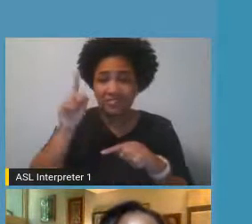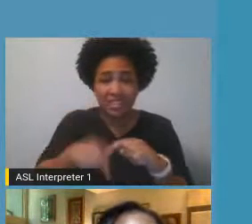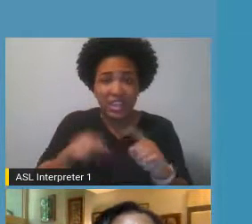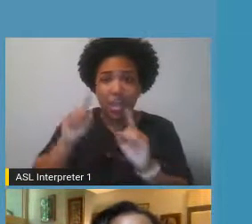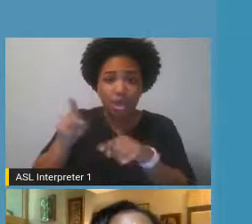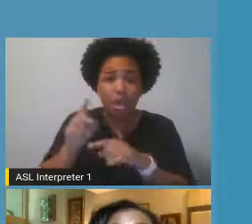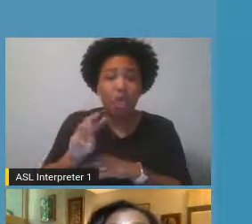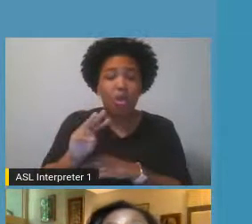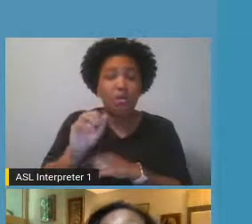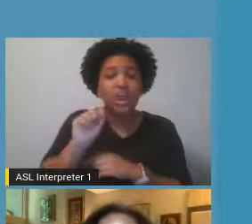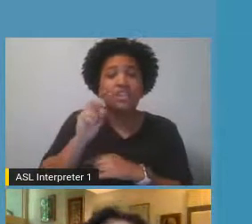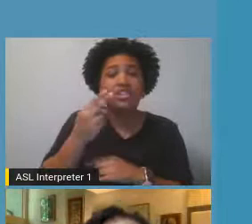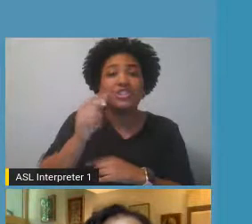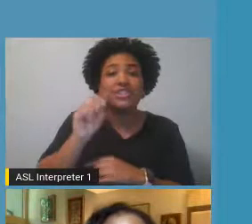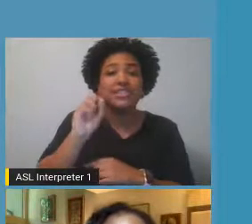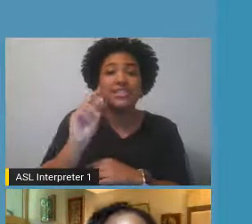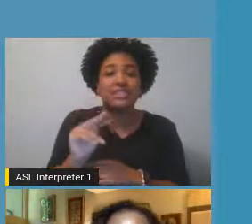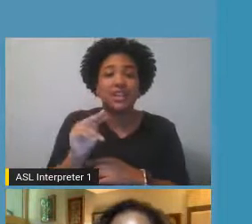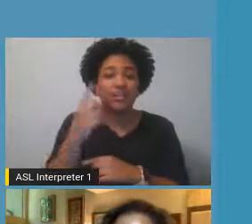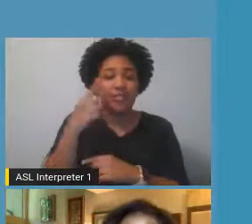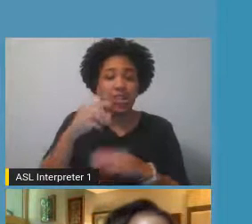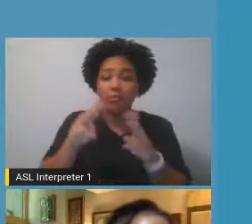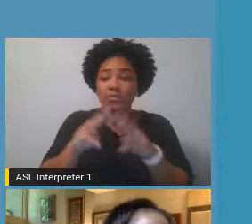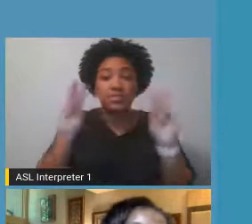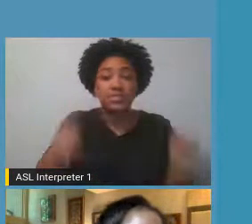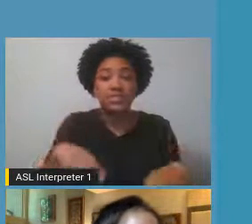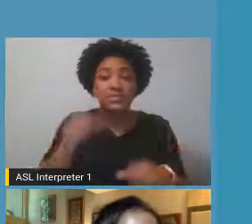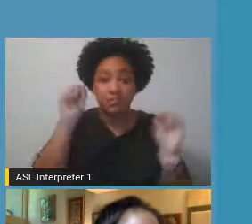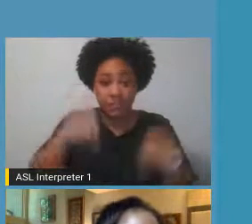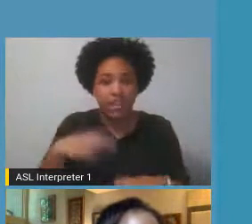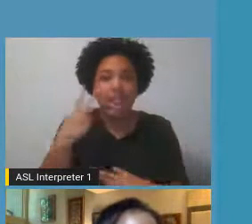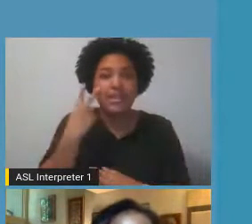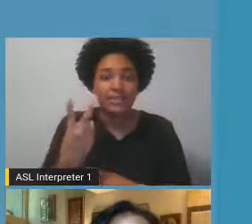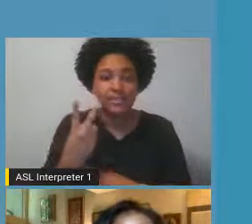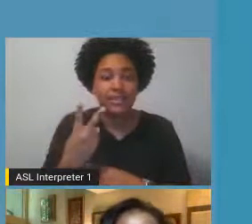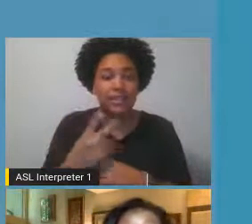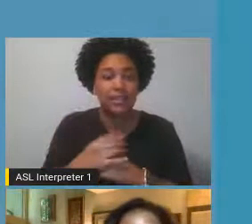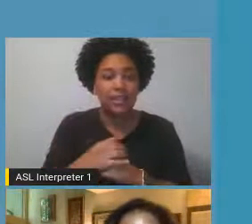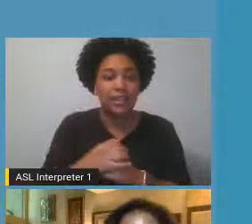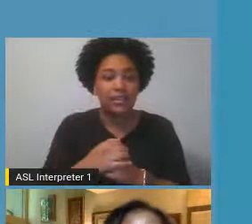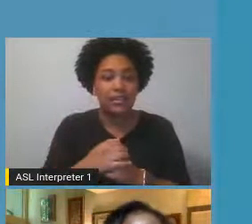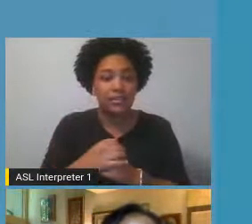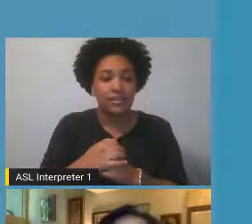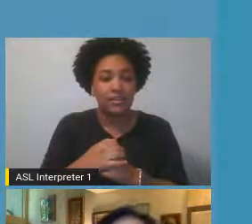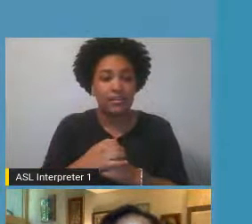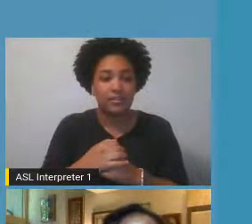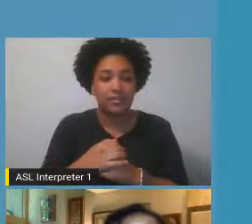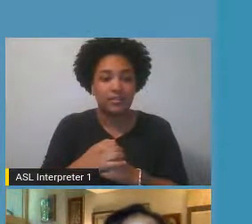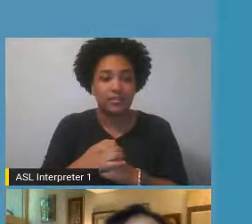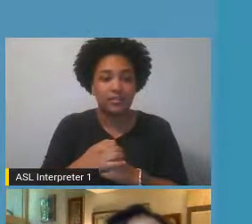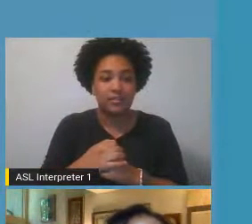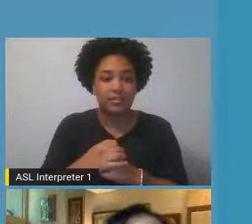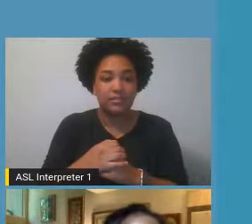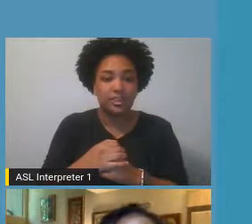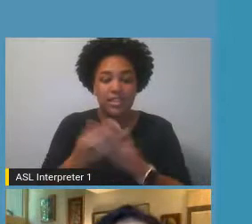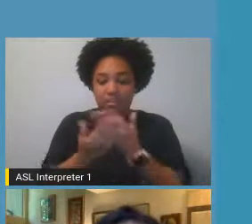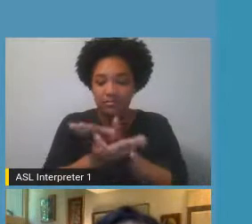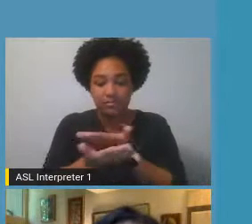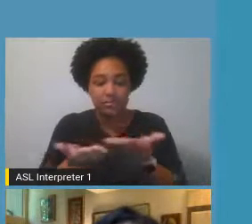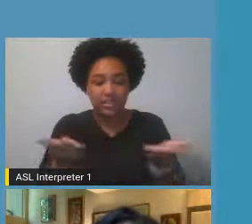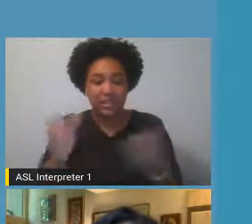Washington, you can see these images, these 3D objects that have been scanned, because we now have the opportunity